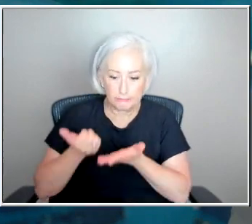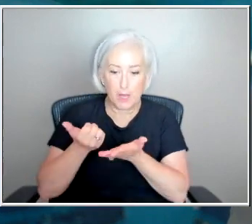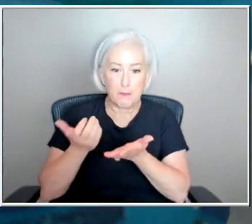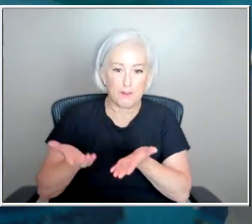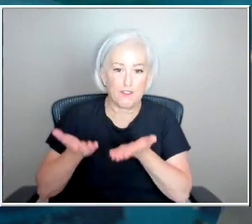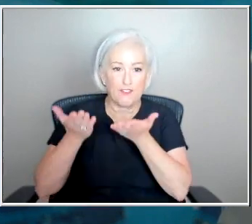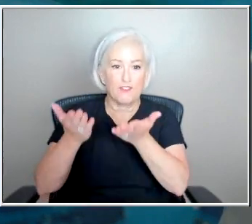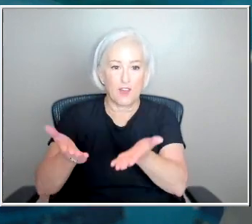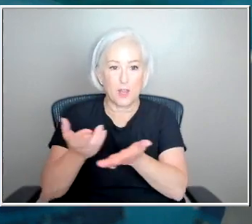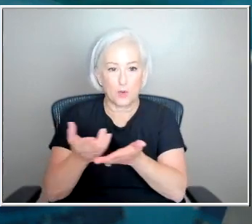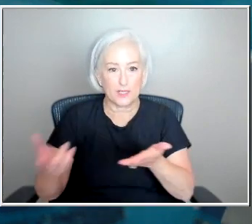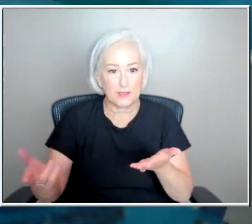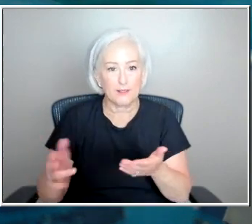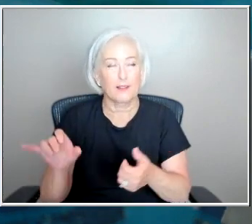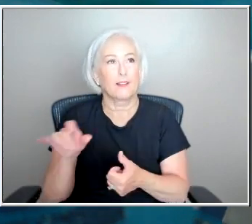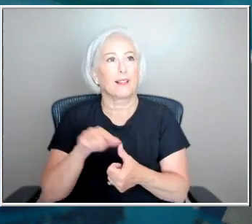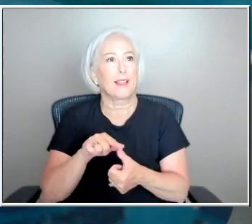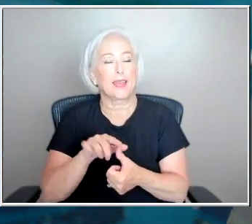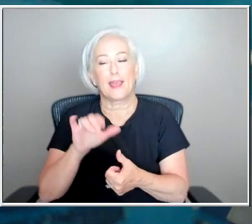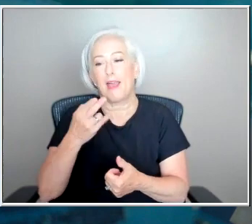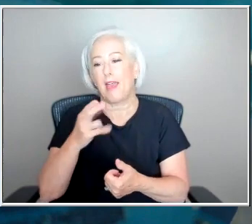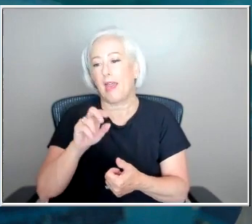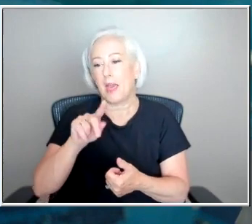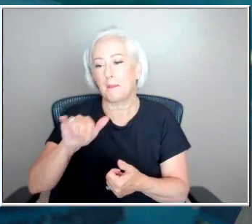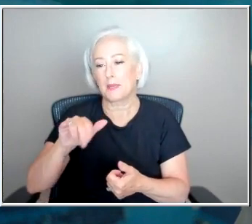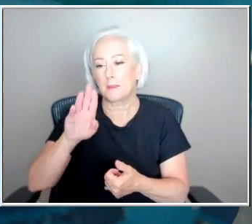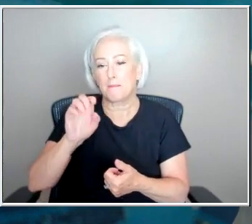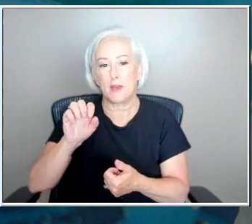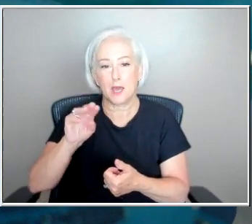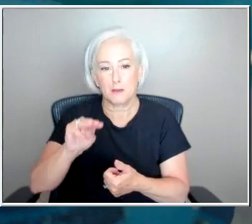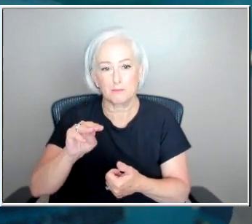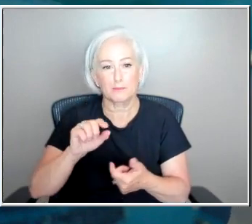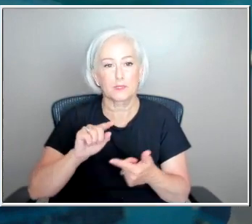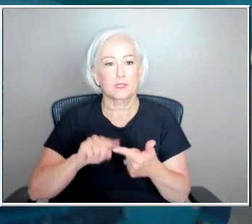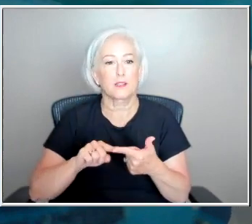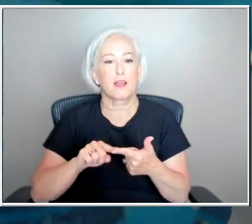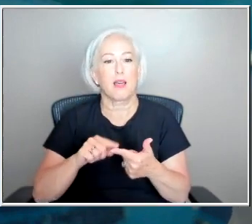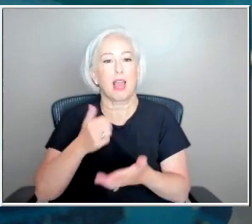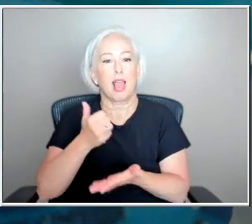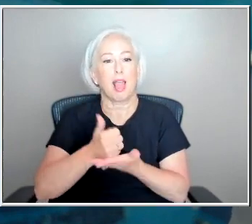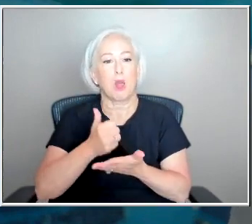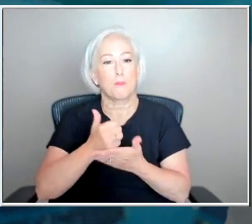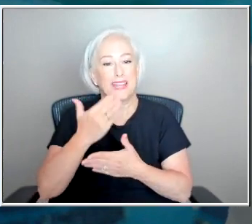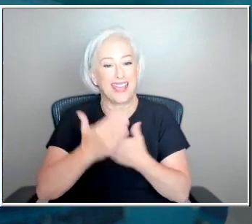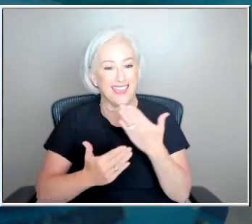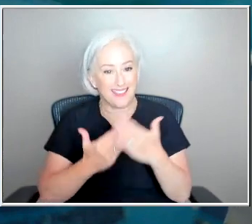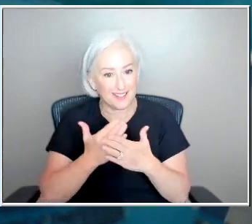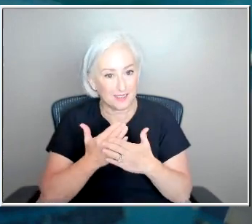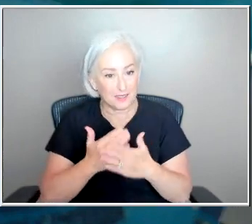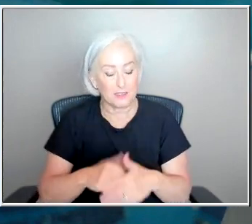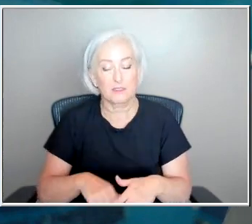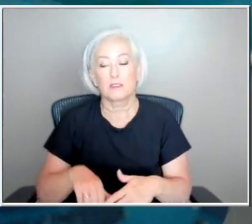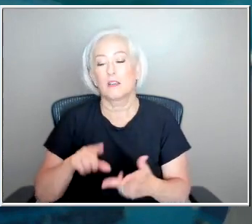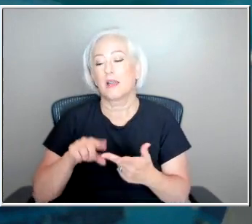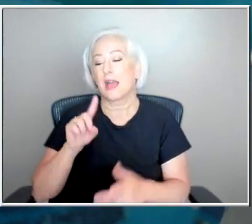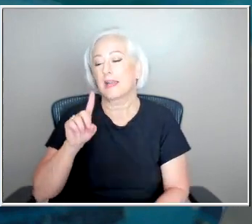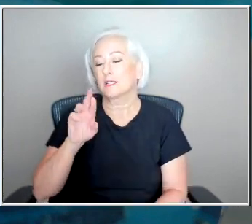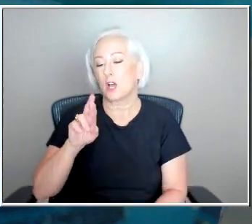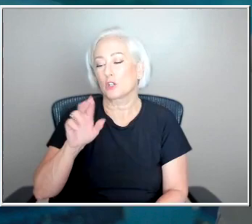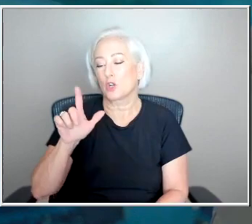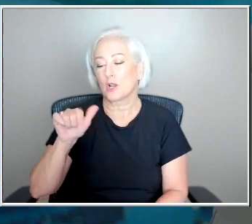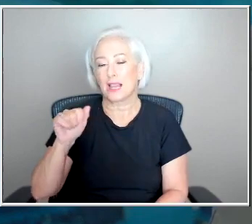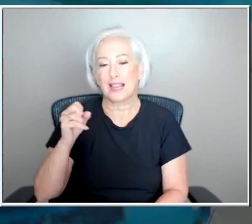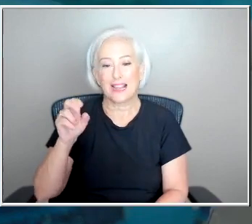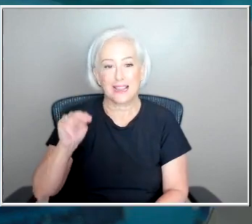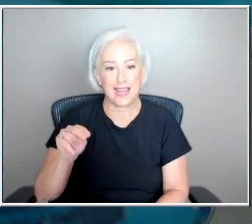Bottoms or Helping Hands, getting them set up with those. And then we also work with Dr. Lassen, who also sees them in the NICU if parents have